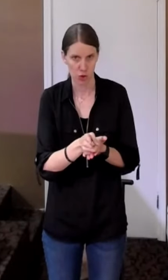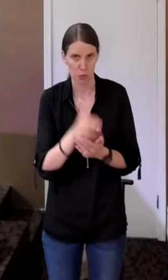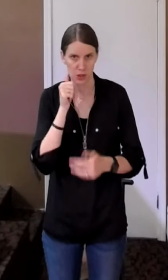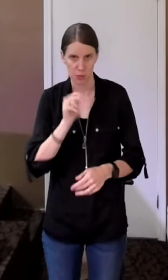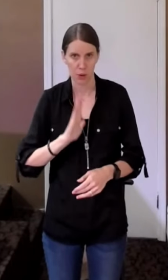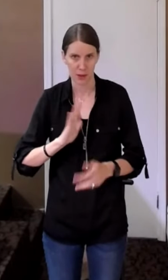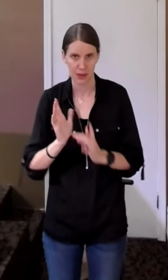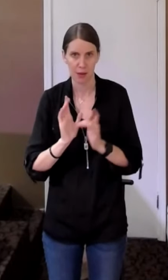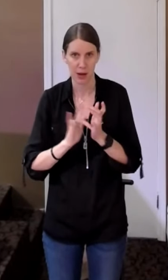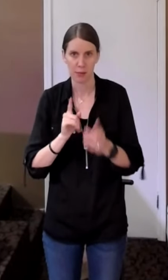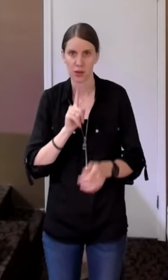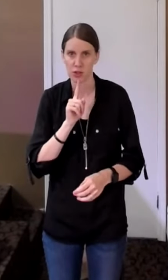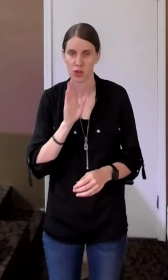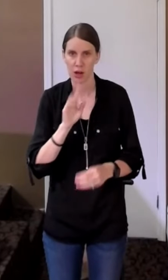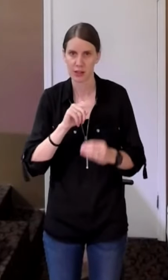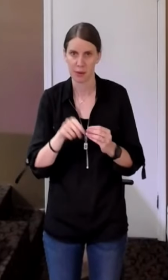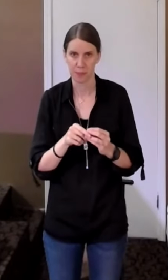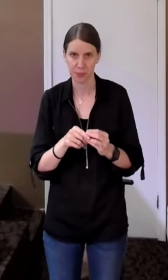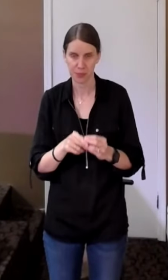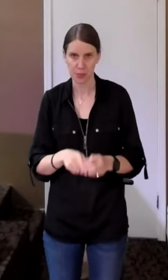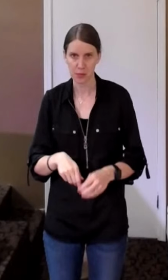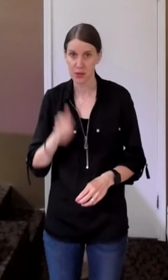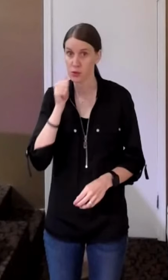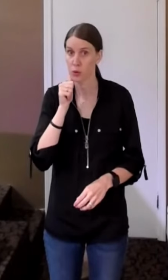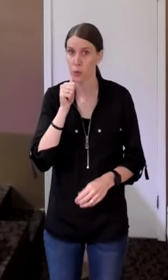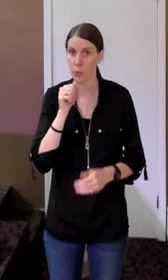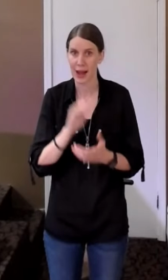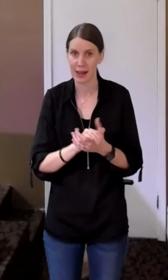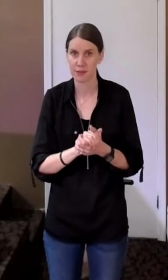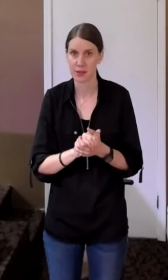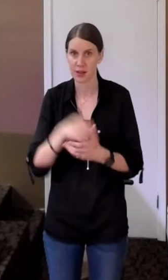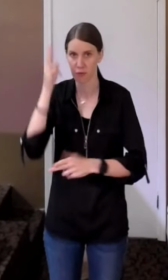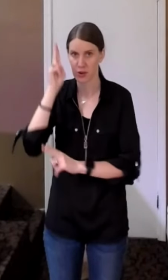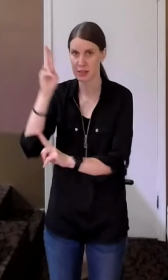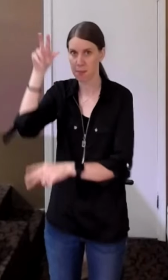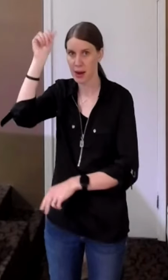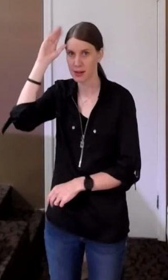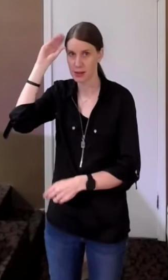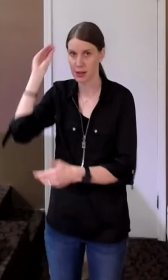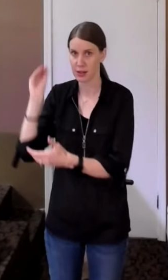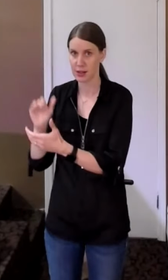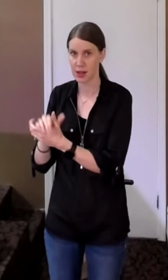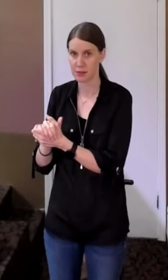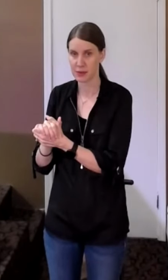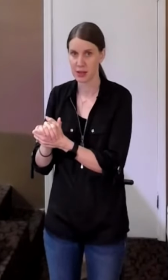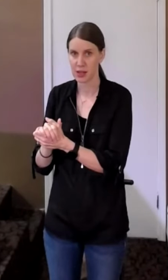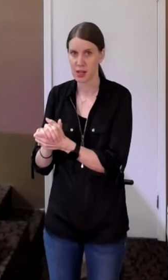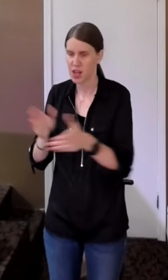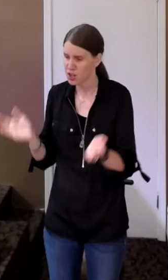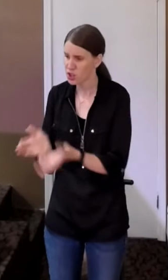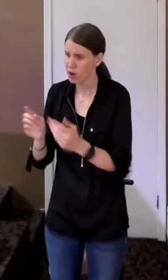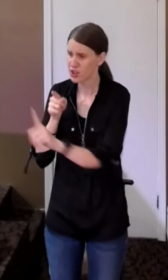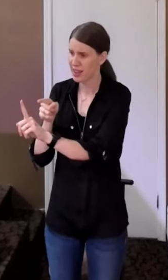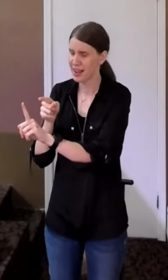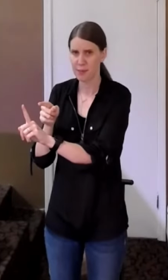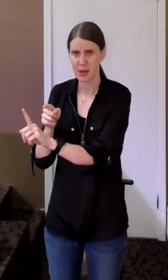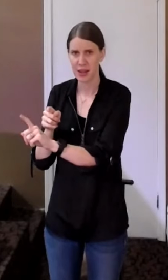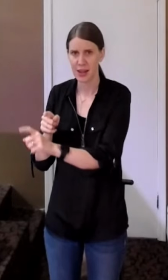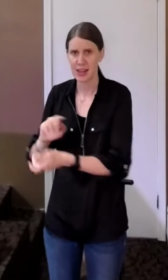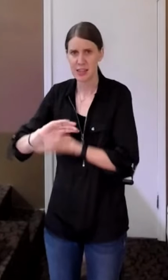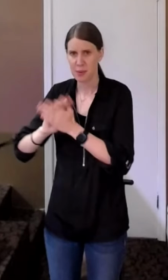Bible describes. And where wives respect their husbands and encourage his efforts to become all that he can be,